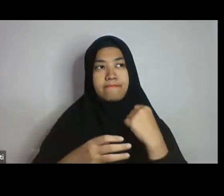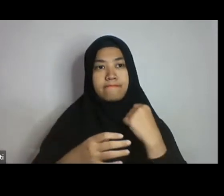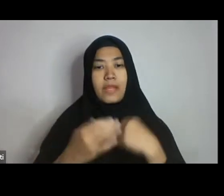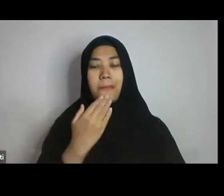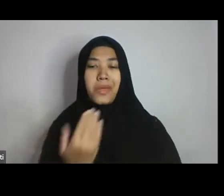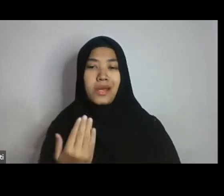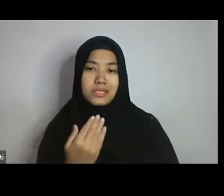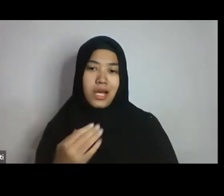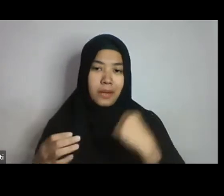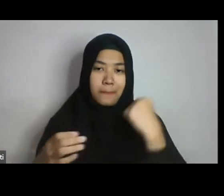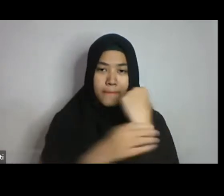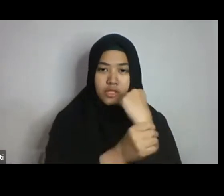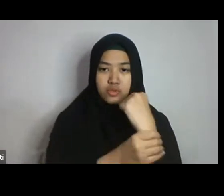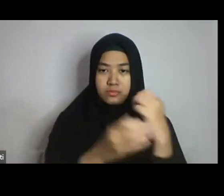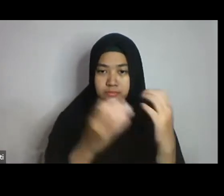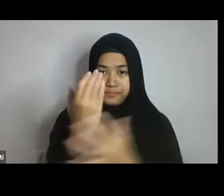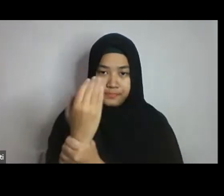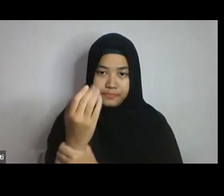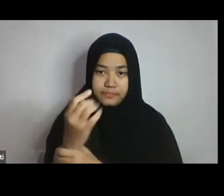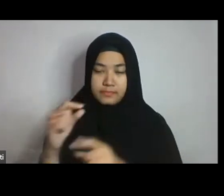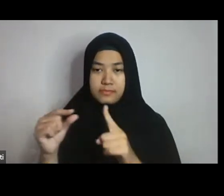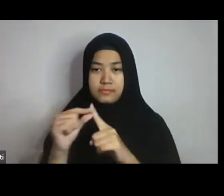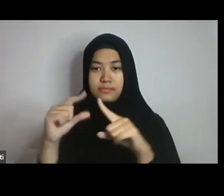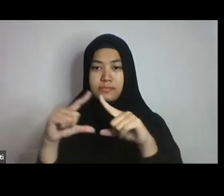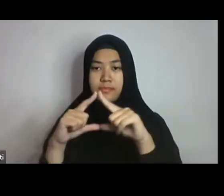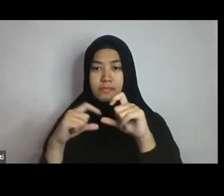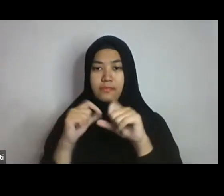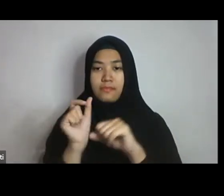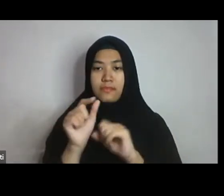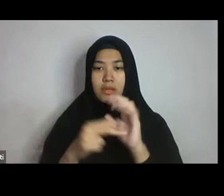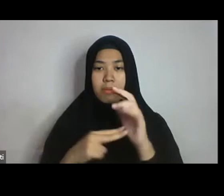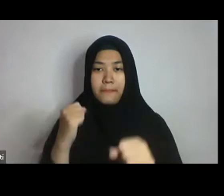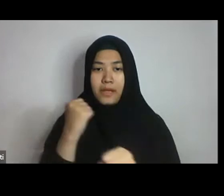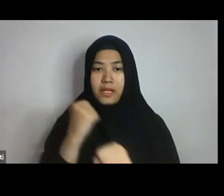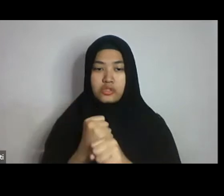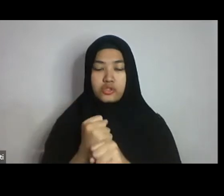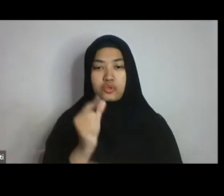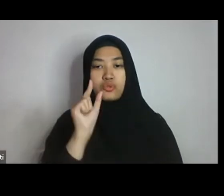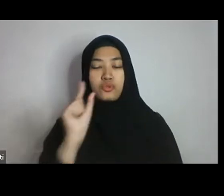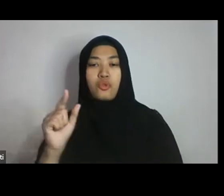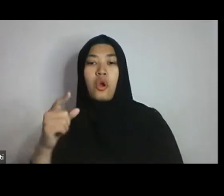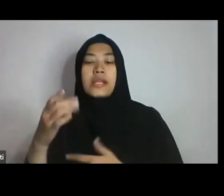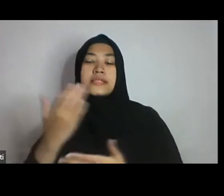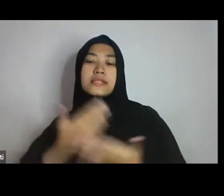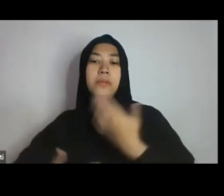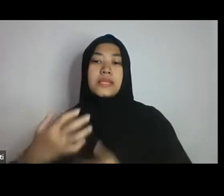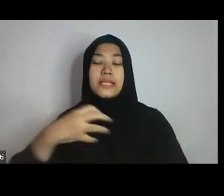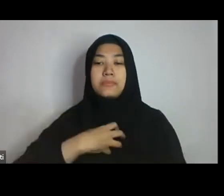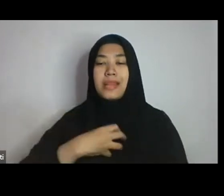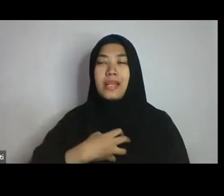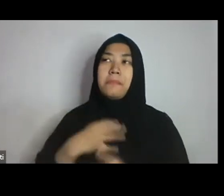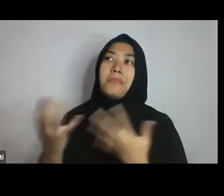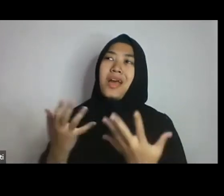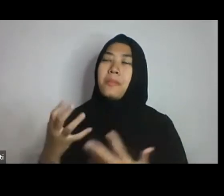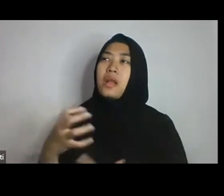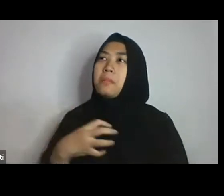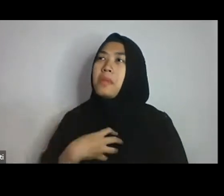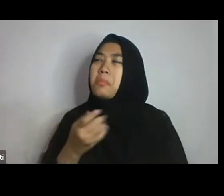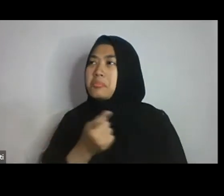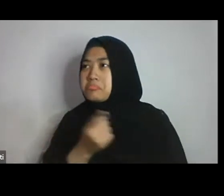traditional customs. So what do you think about this, and how do government